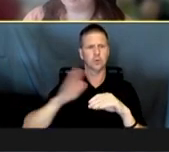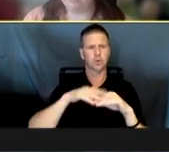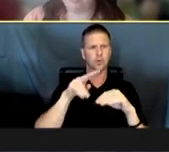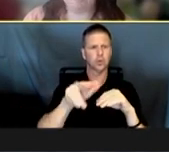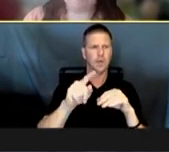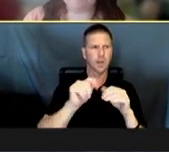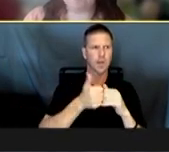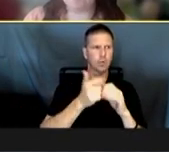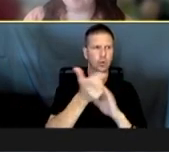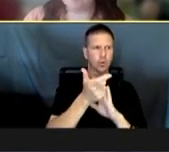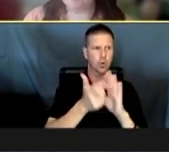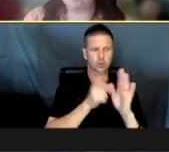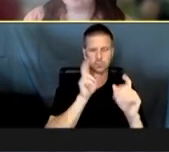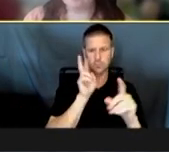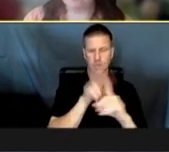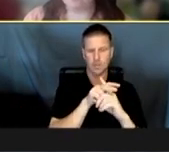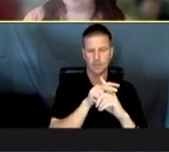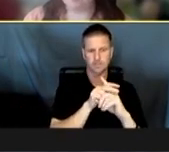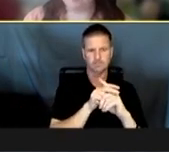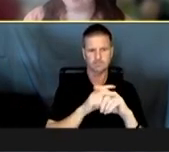laws apply?